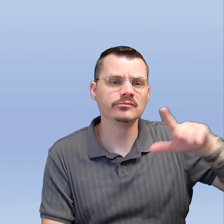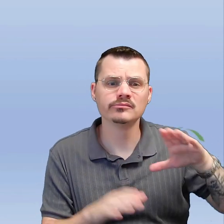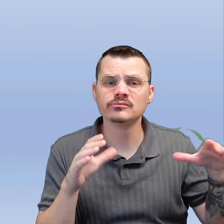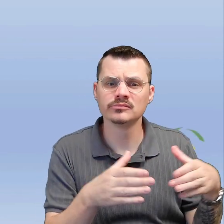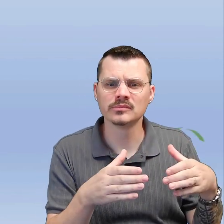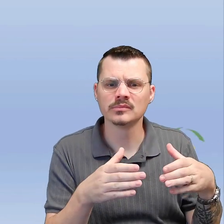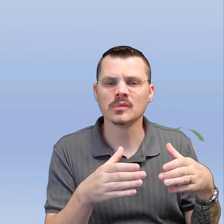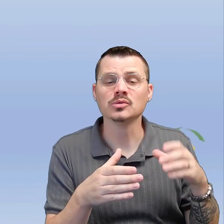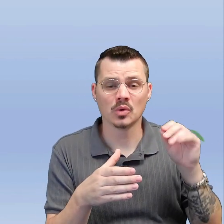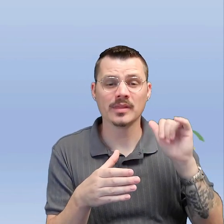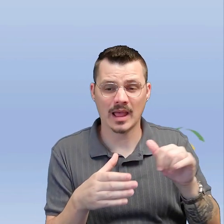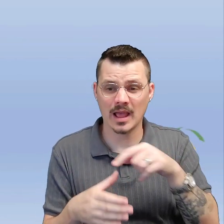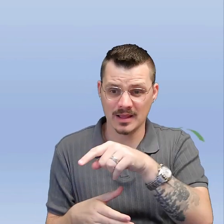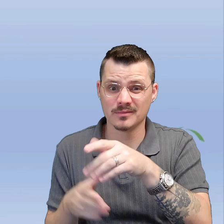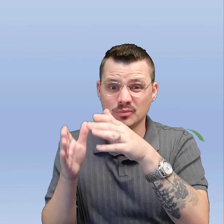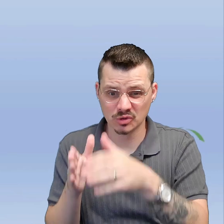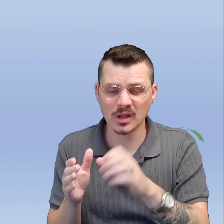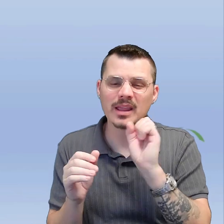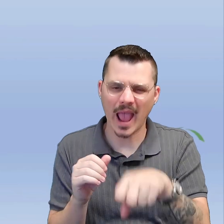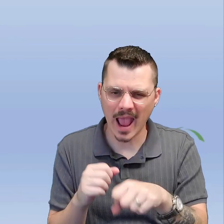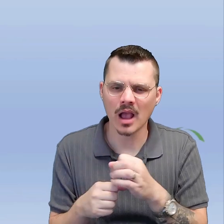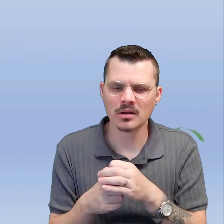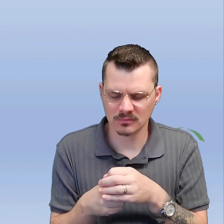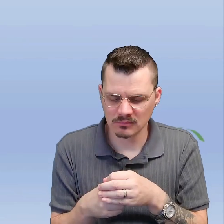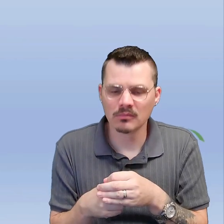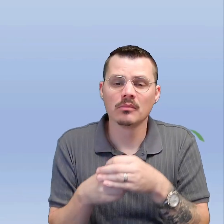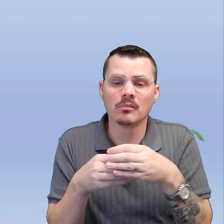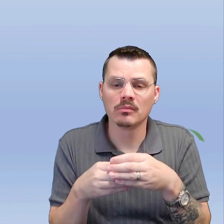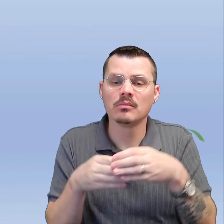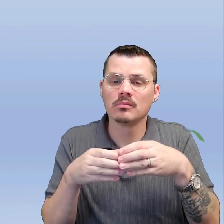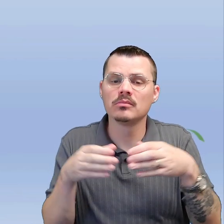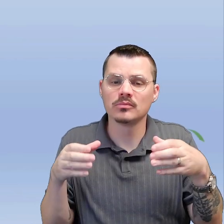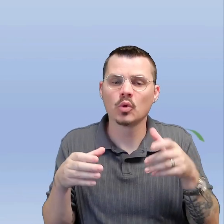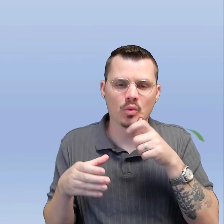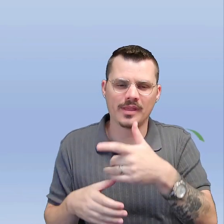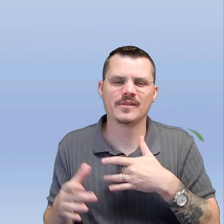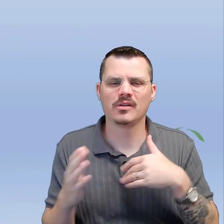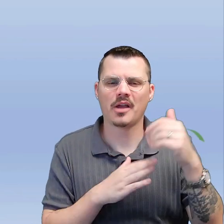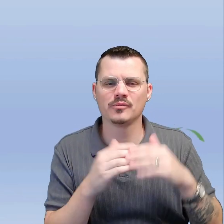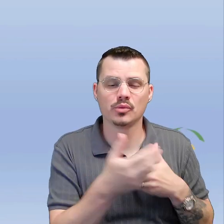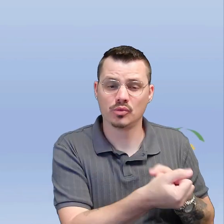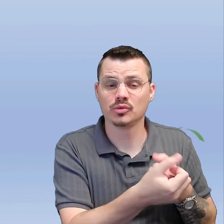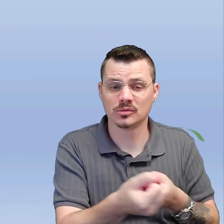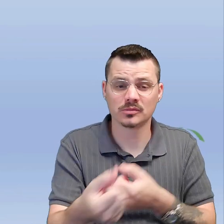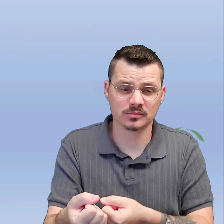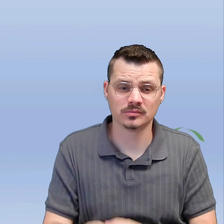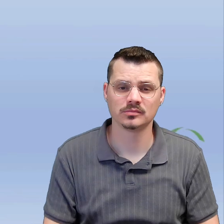of the circle so that the person can expand their network of people they feel comfortable with.